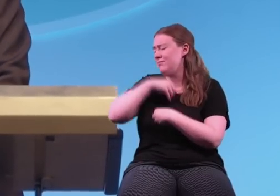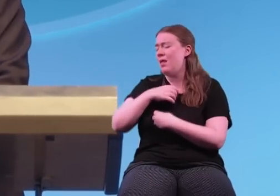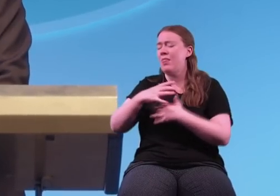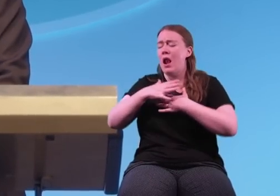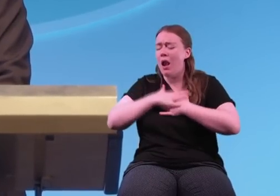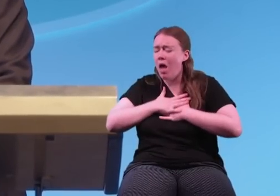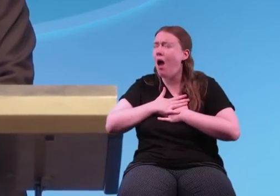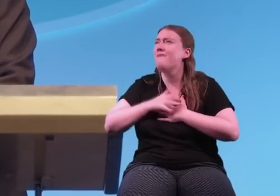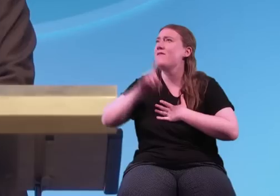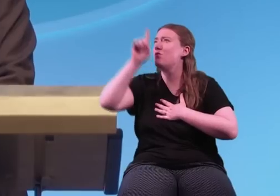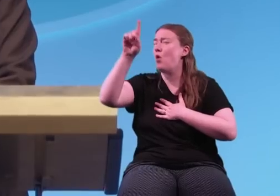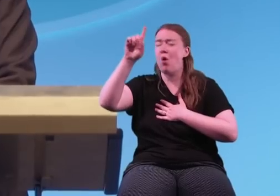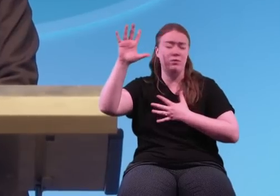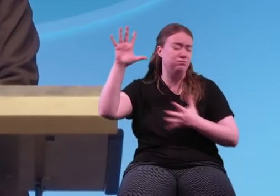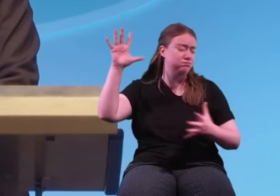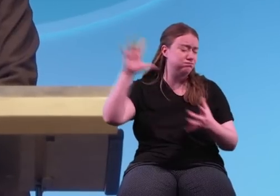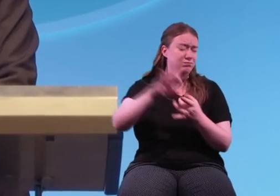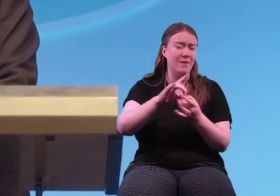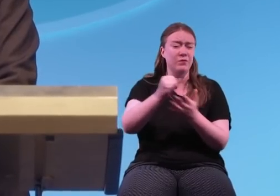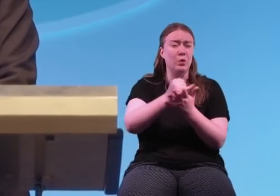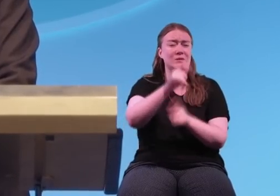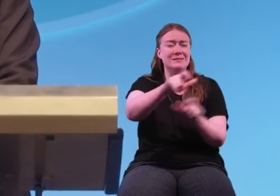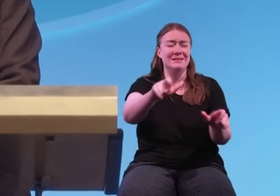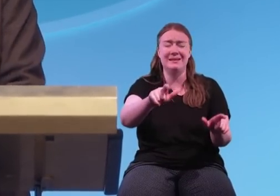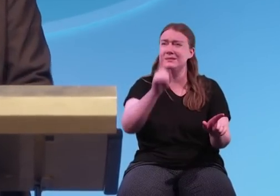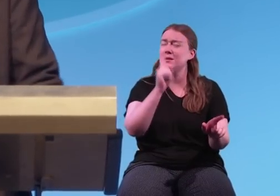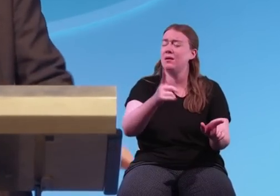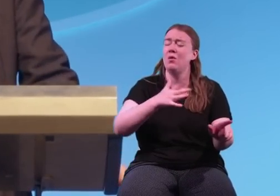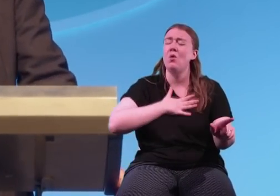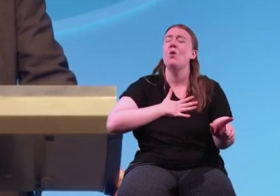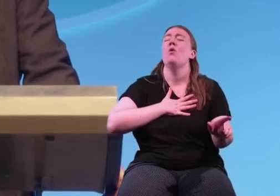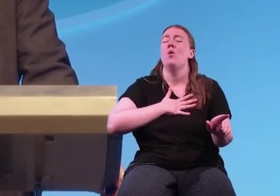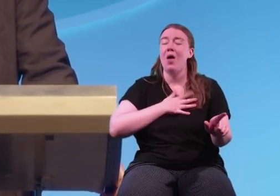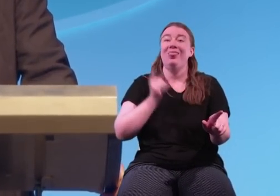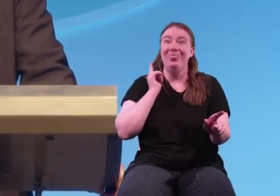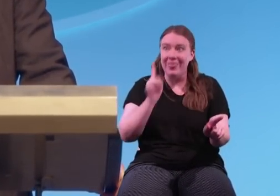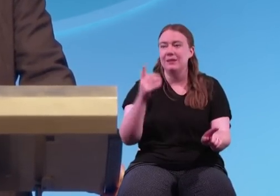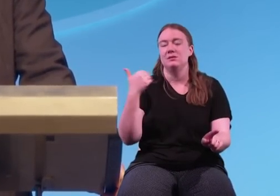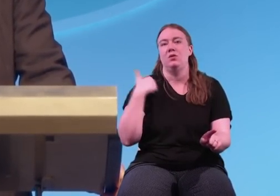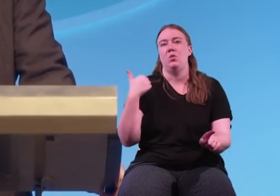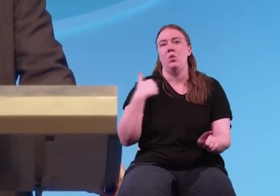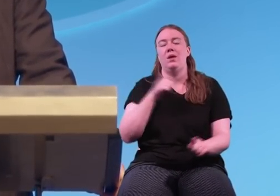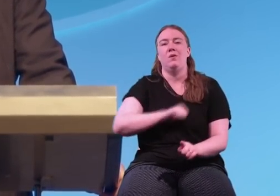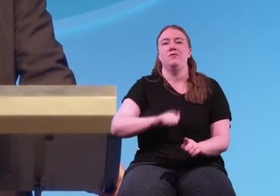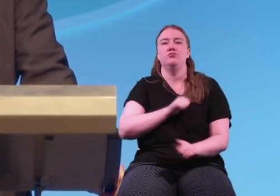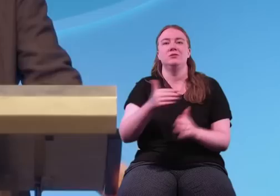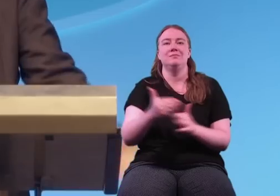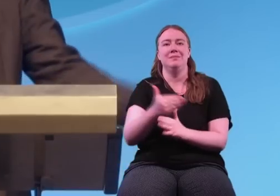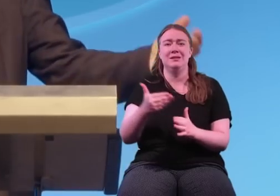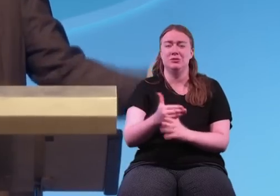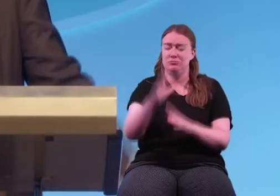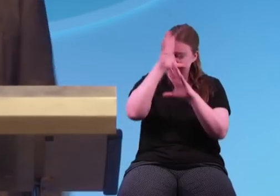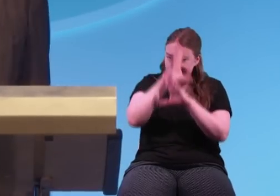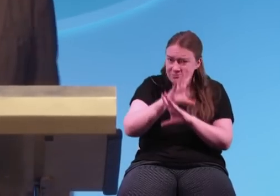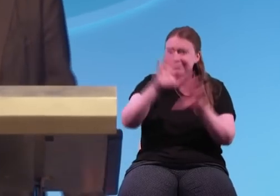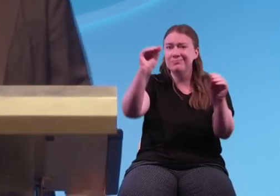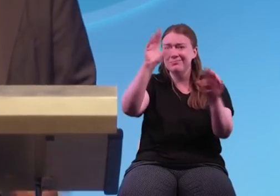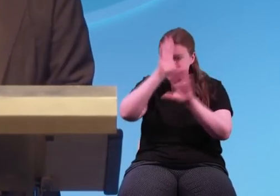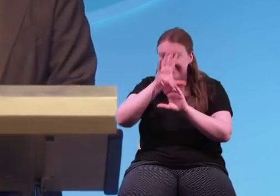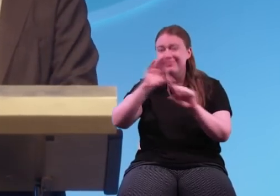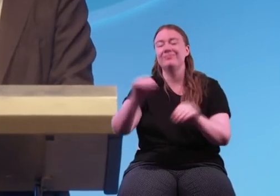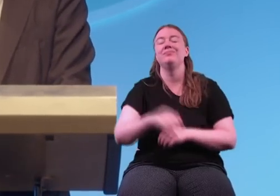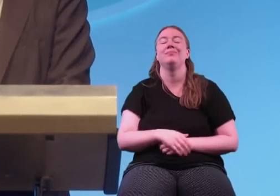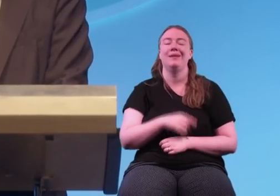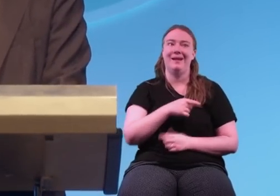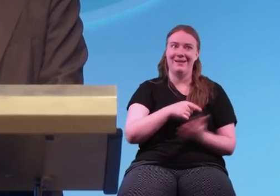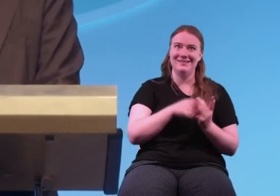men of God's love is the great calling of Christian ministry. And again, perhaps Timothy under his breath